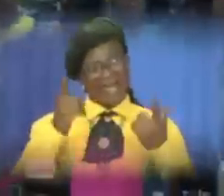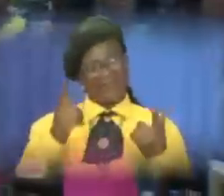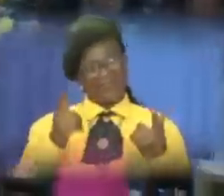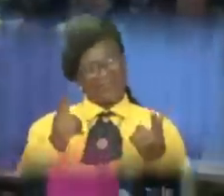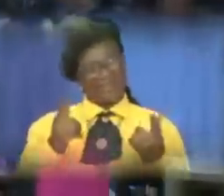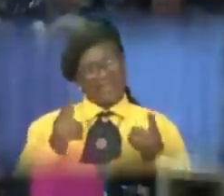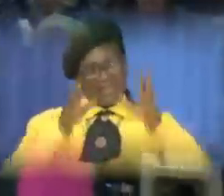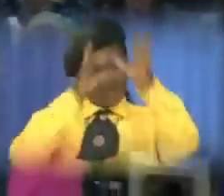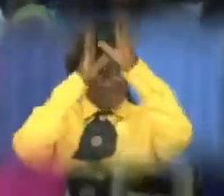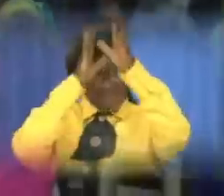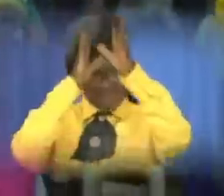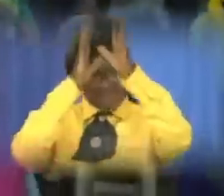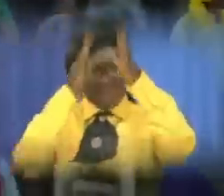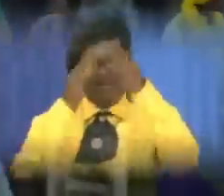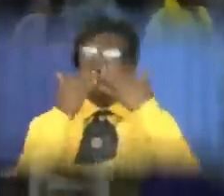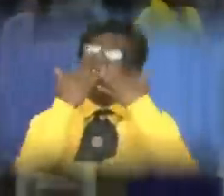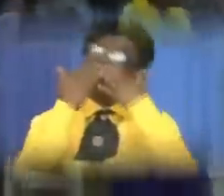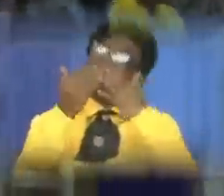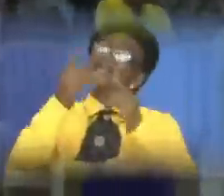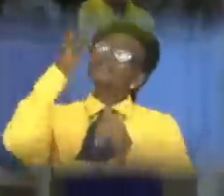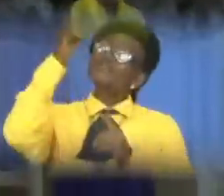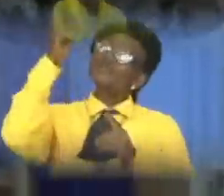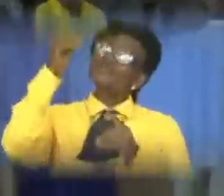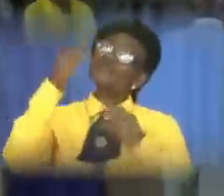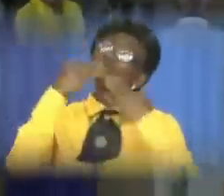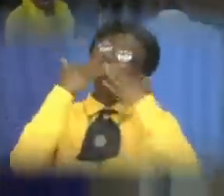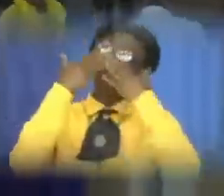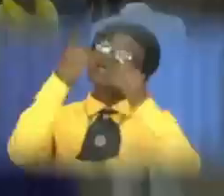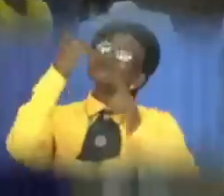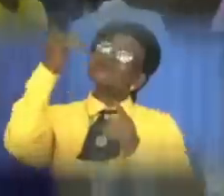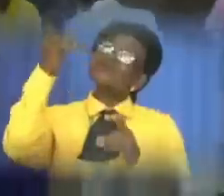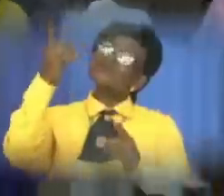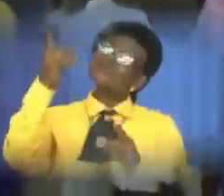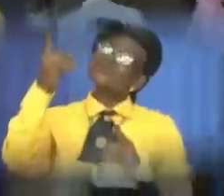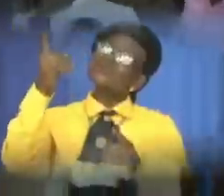Thank you, my Lord and my Savior. Glory be to your holy name.